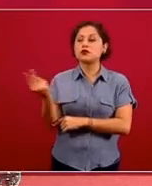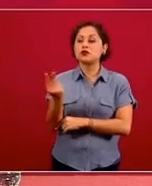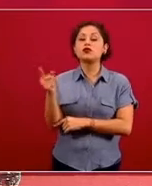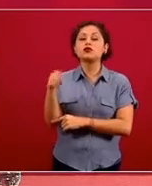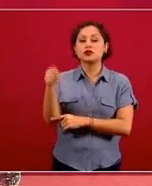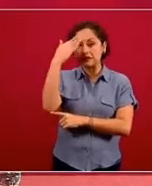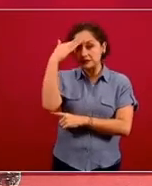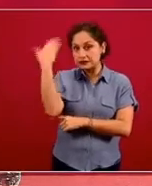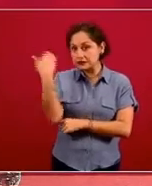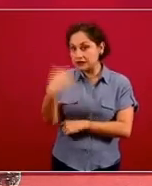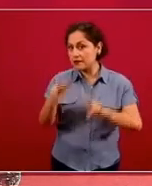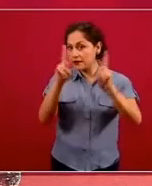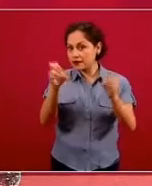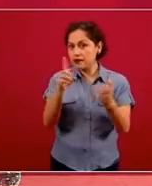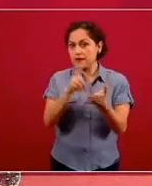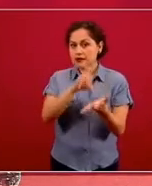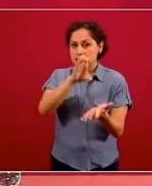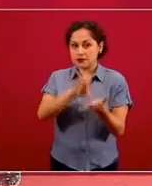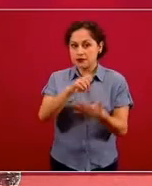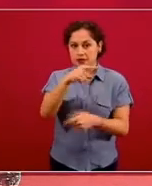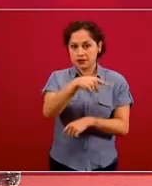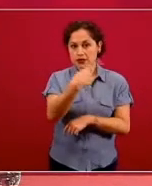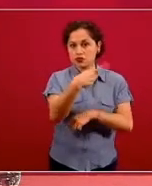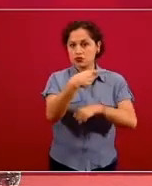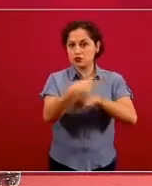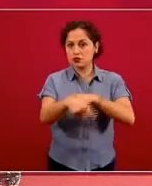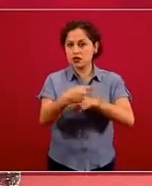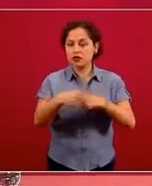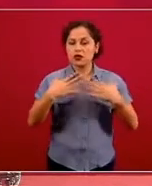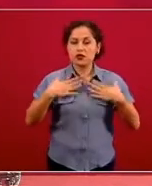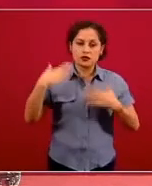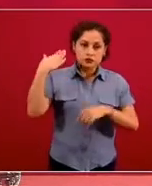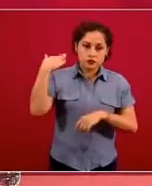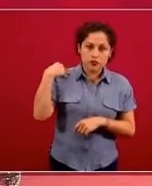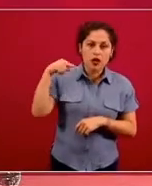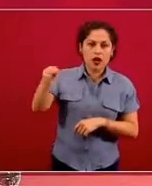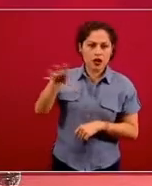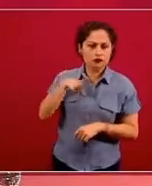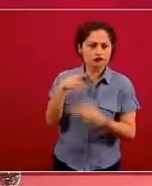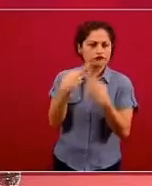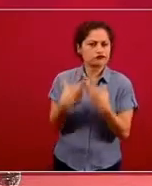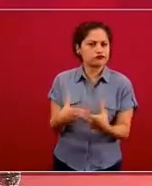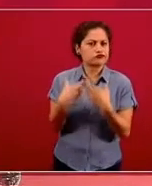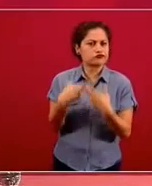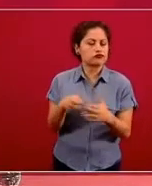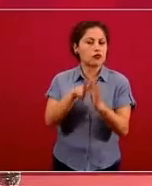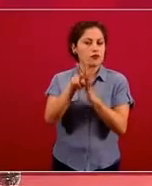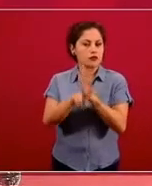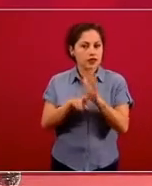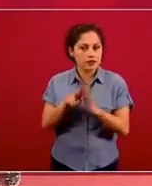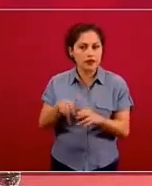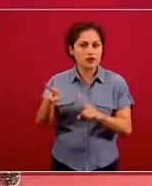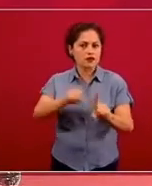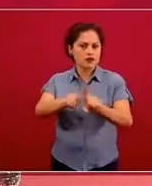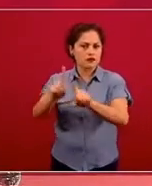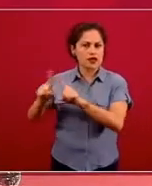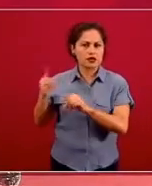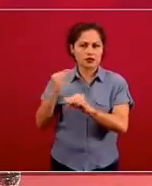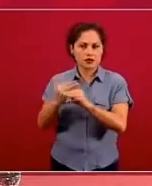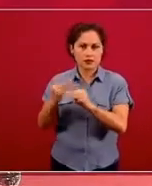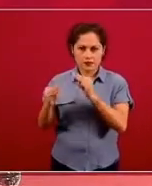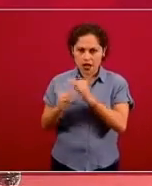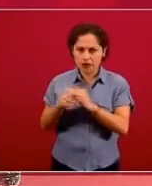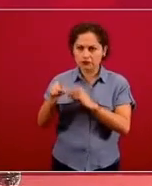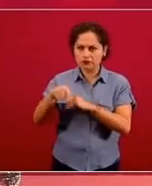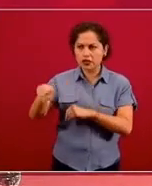Teleton Foundation. Now, the experts from the Teleton Foundation are going to give telemedicine